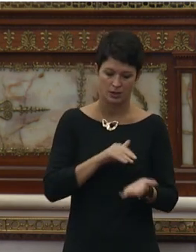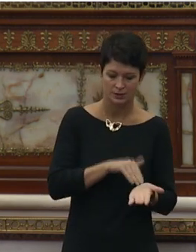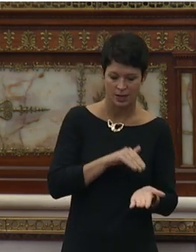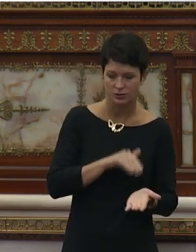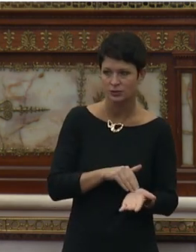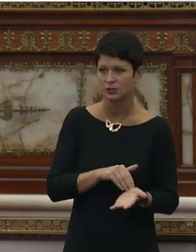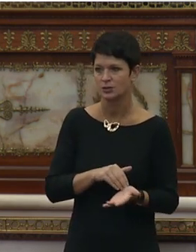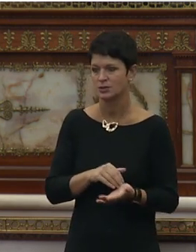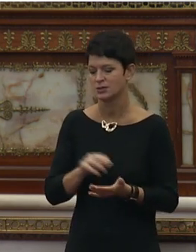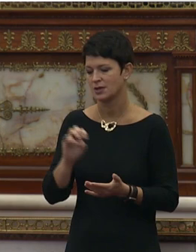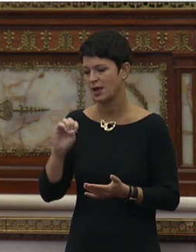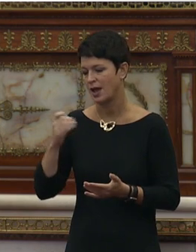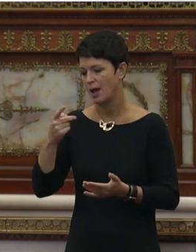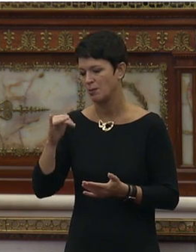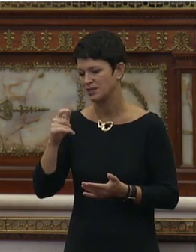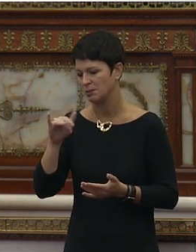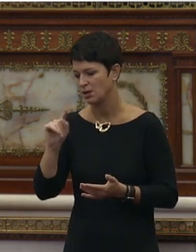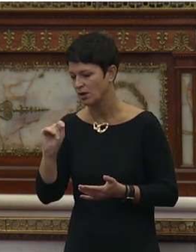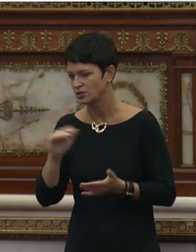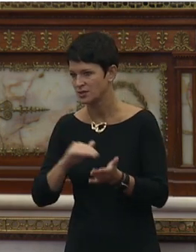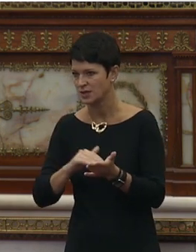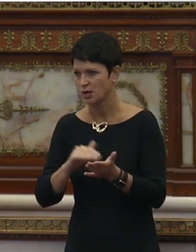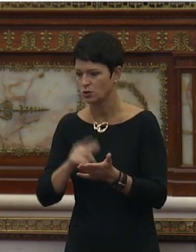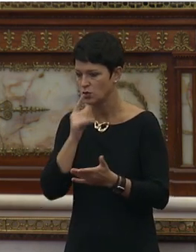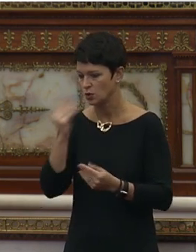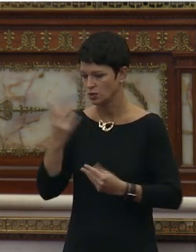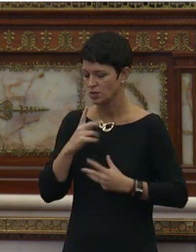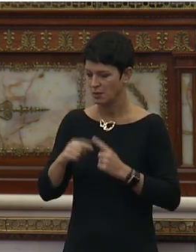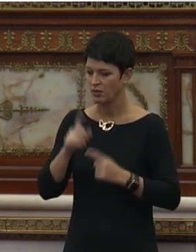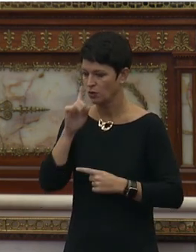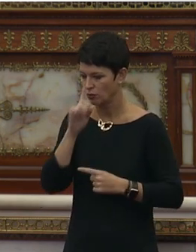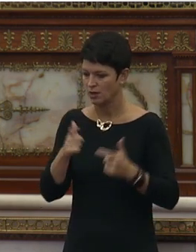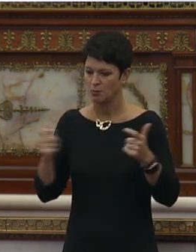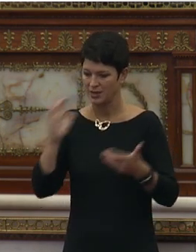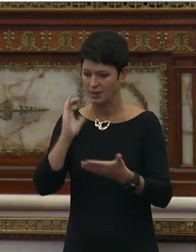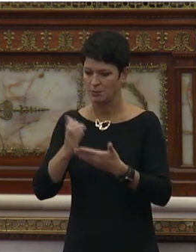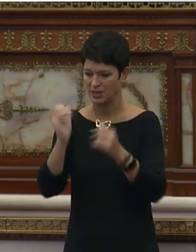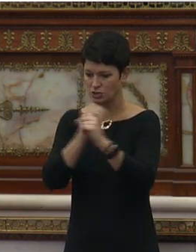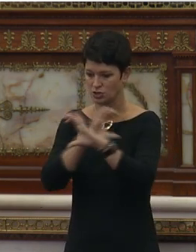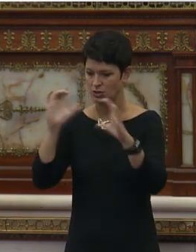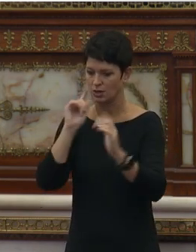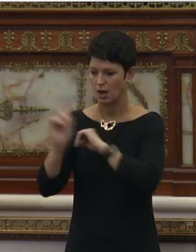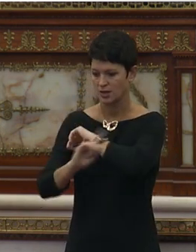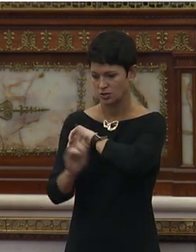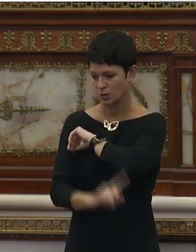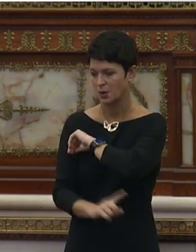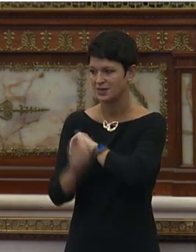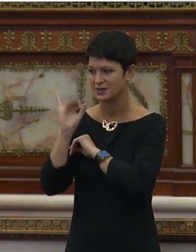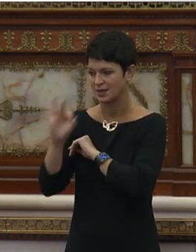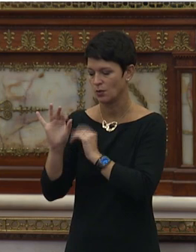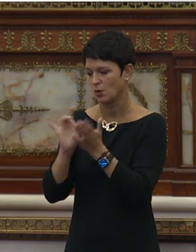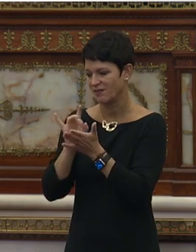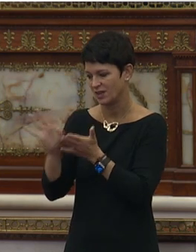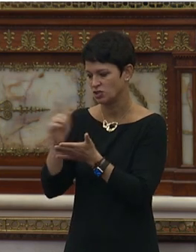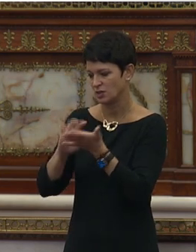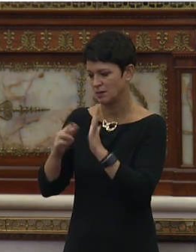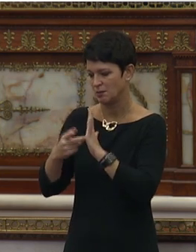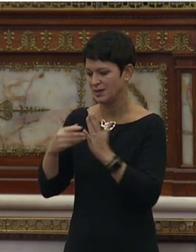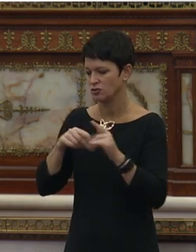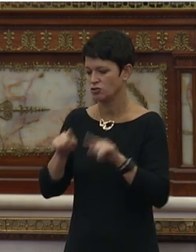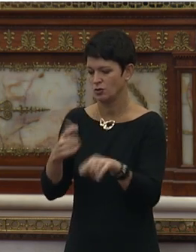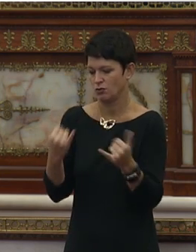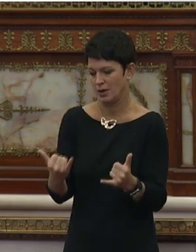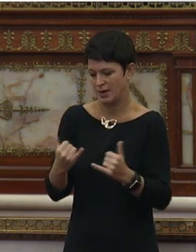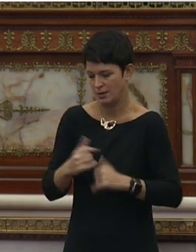doctors, epidemiologists who told us about the real big picture consequences of what eviction means in this